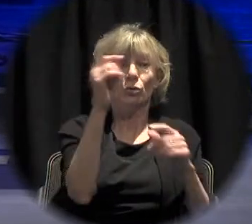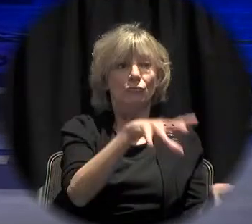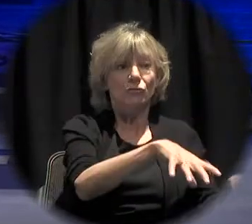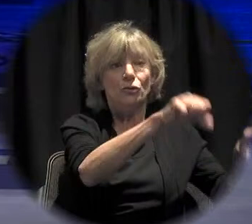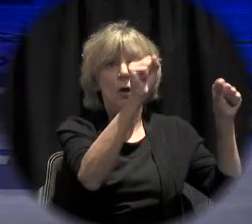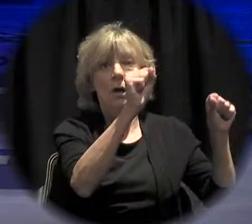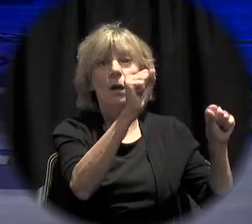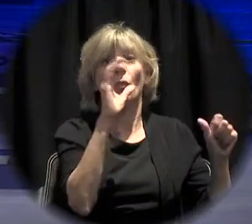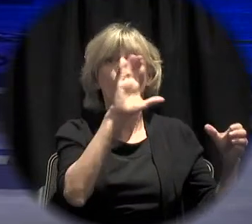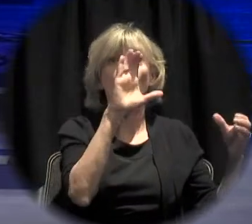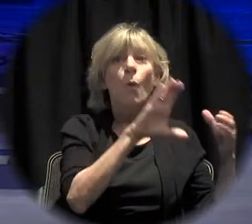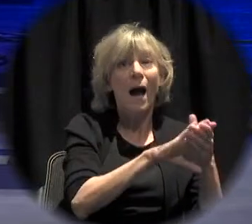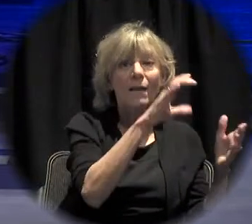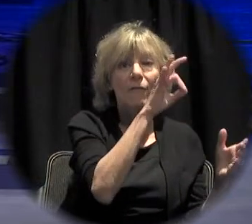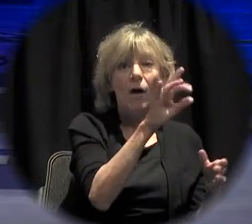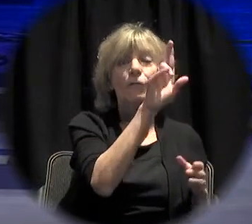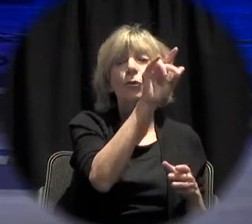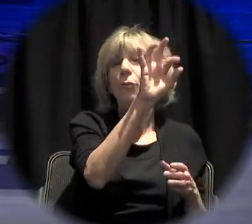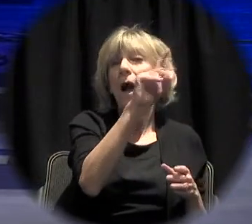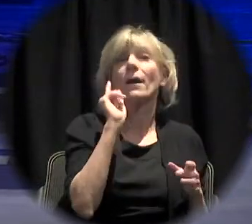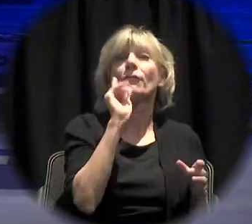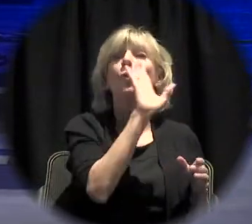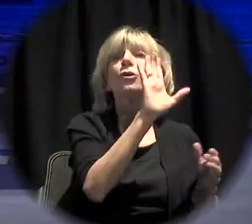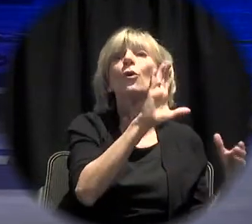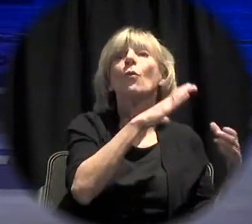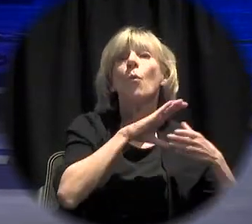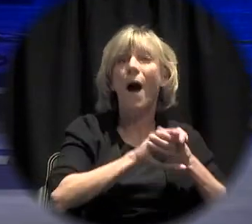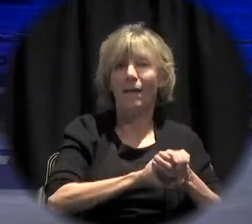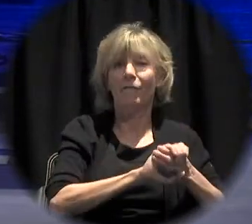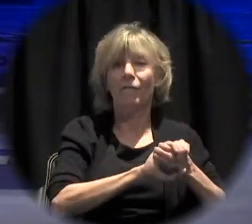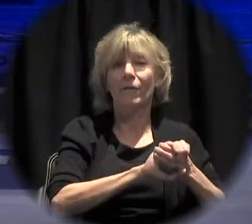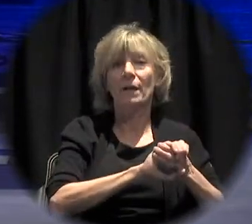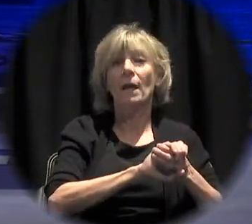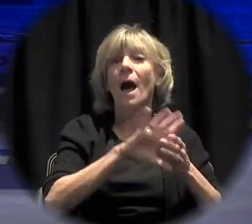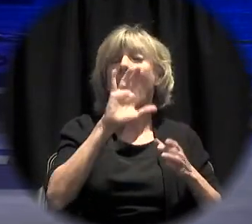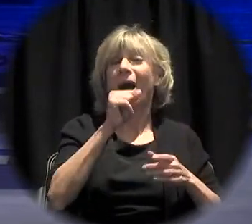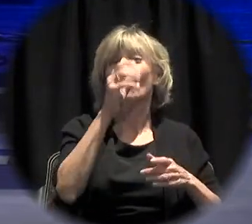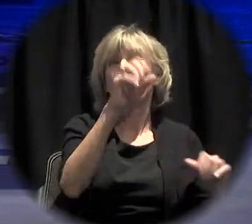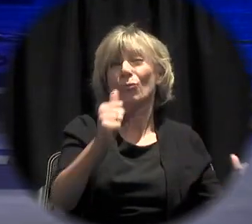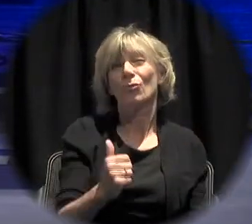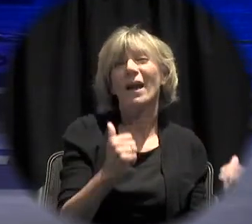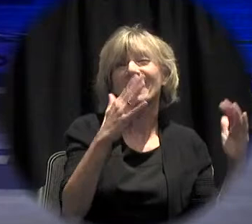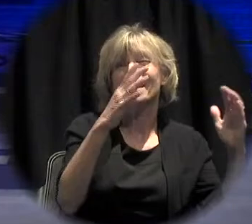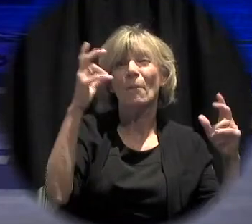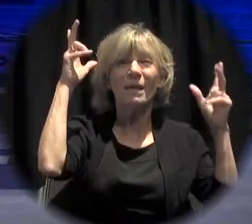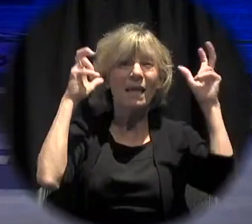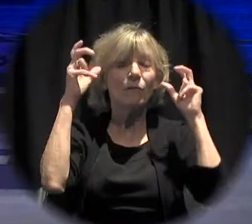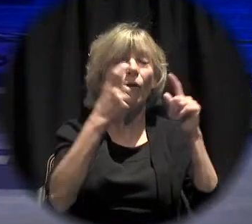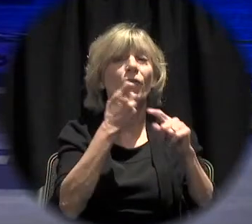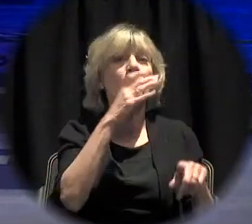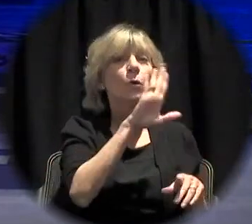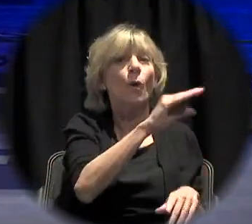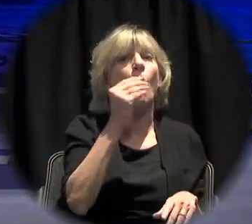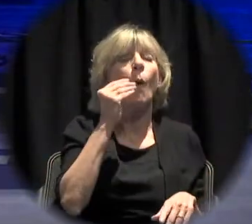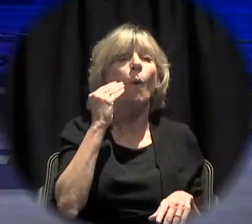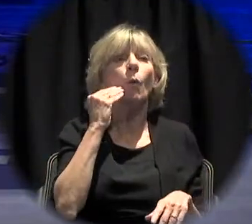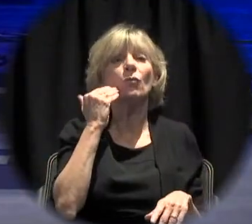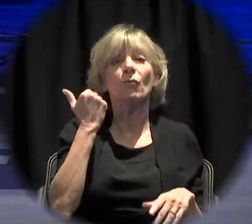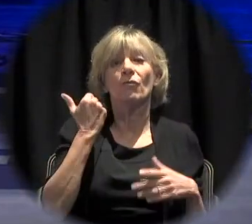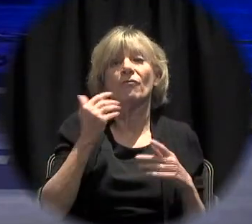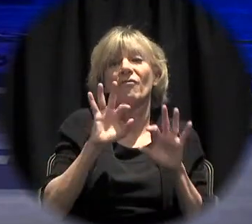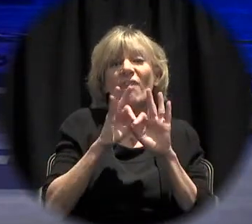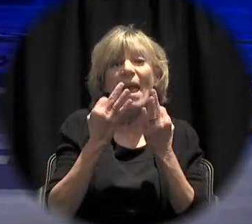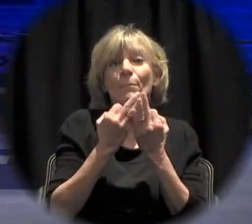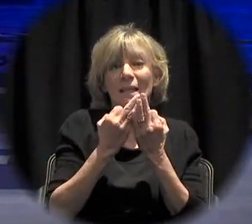says the Lord, behold, I will raise up evil against you out of your own house, and I will take your wives before